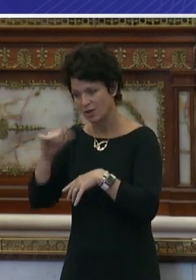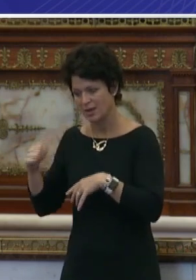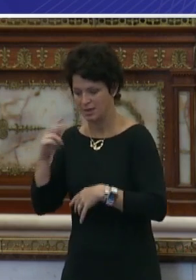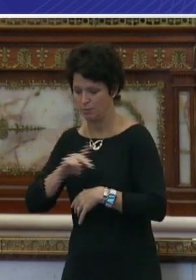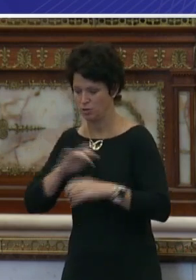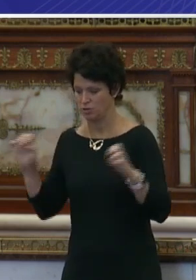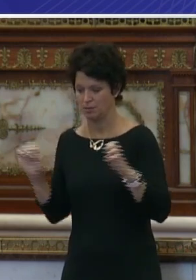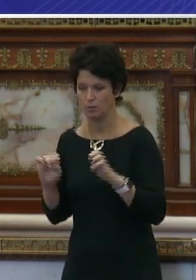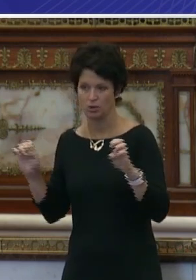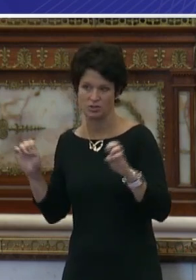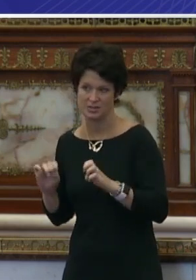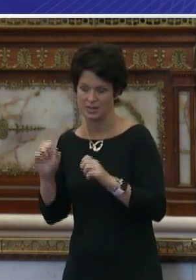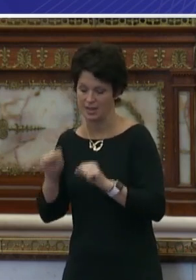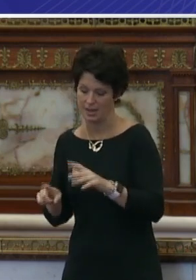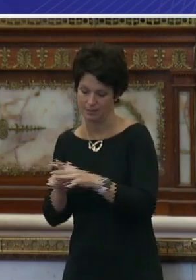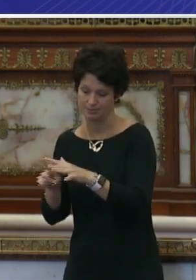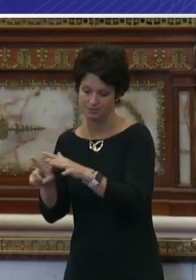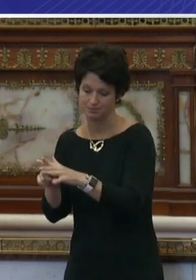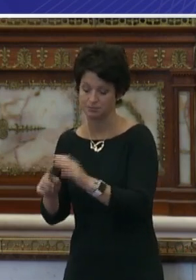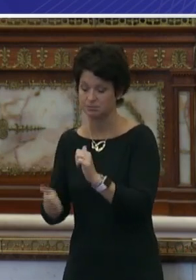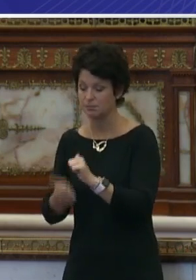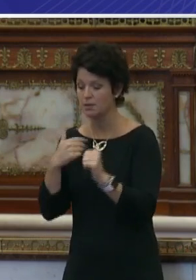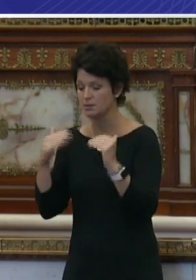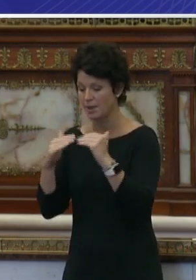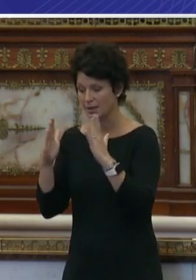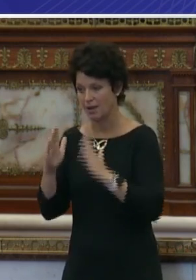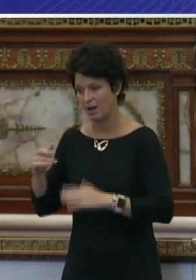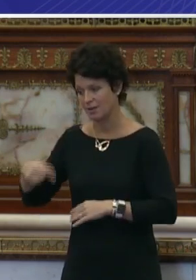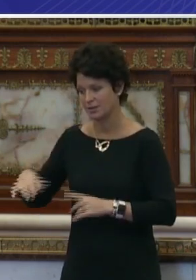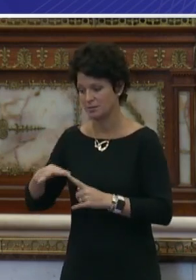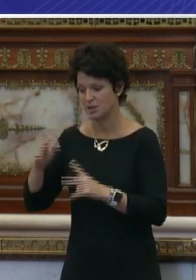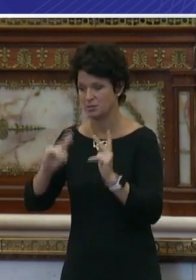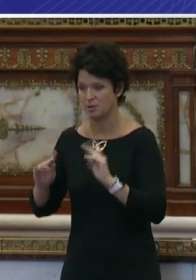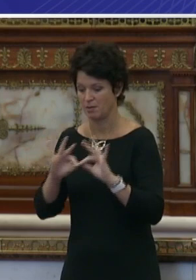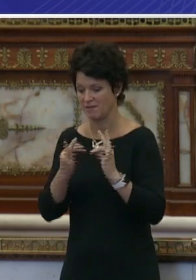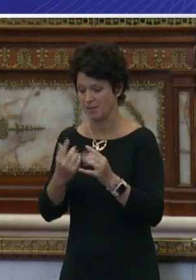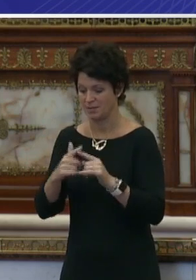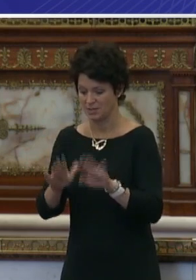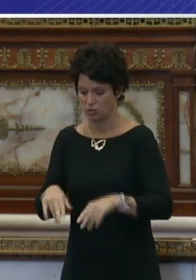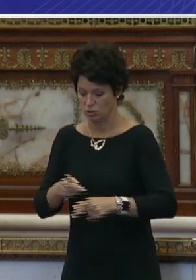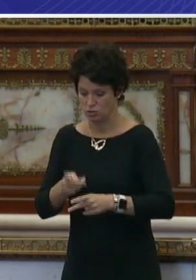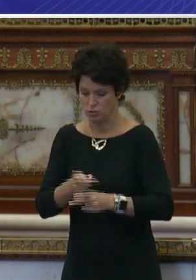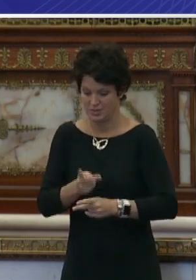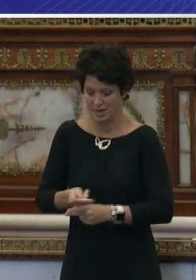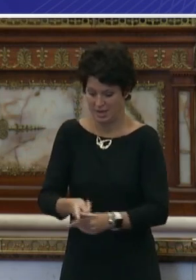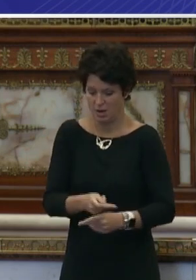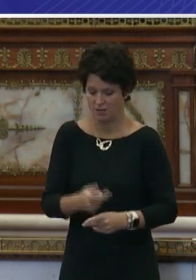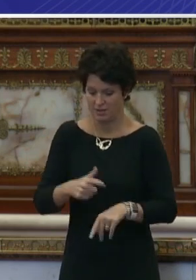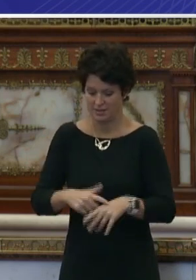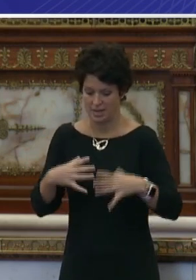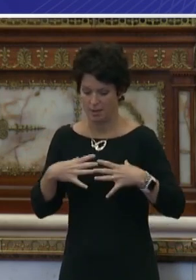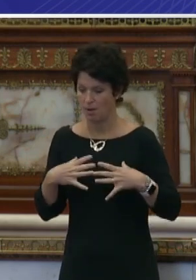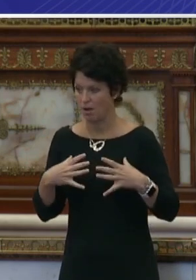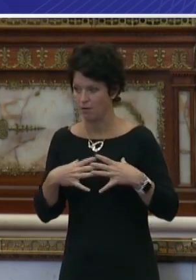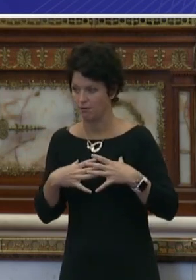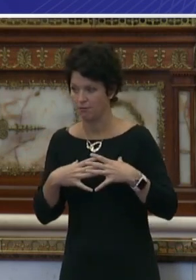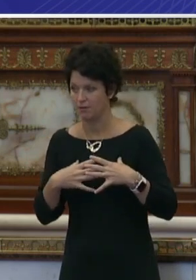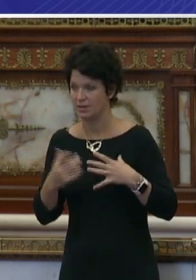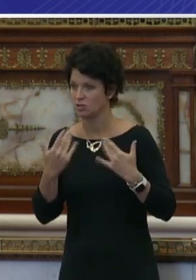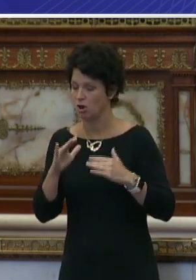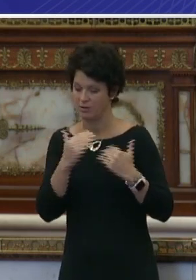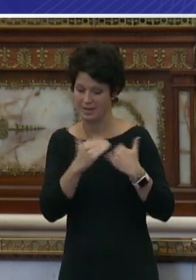personal emergencies that might arise. For most of my coworkers, especially people who have families and children to take care of, this is time off that is already an